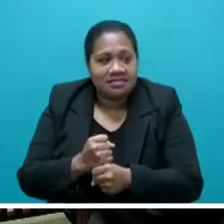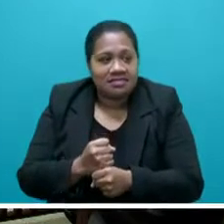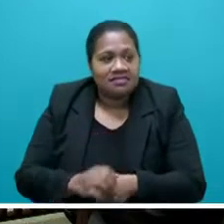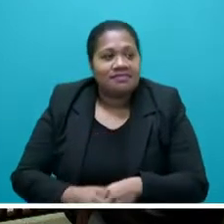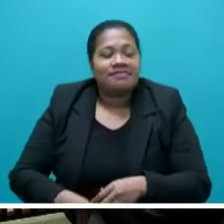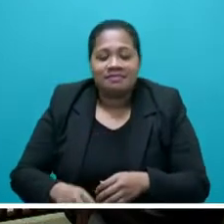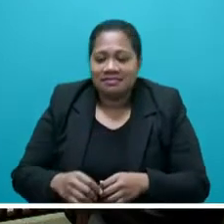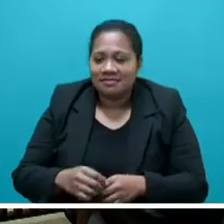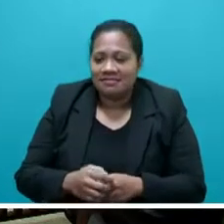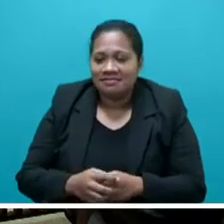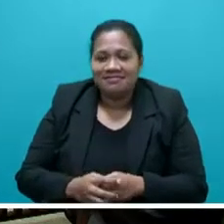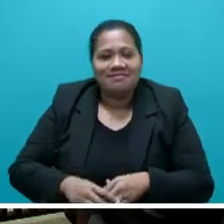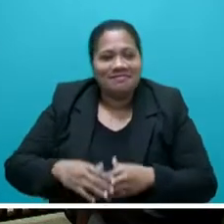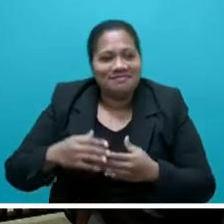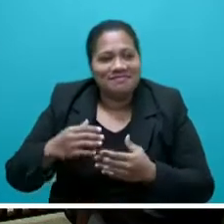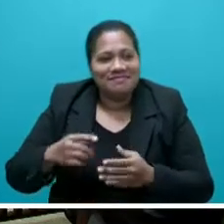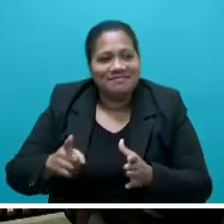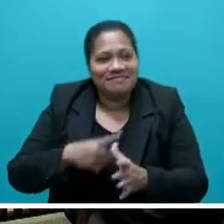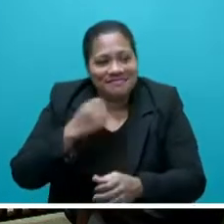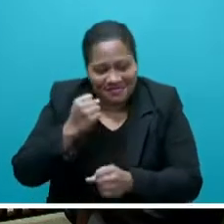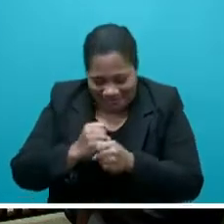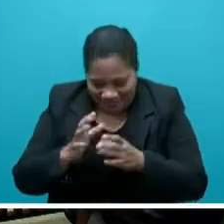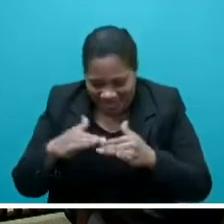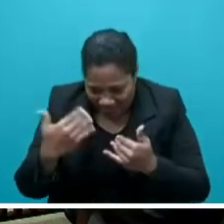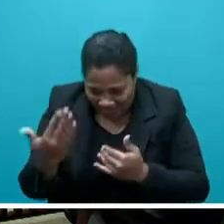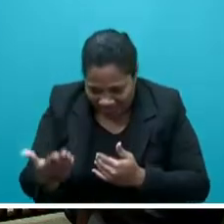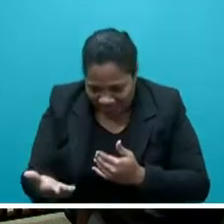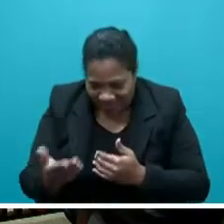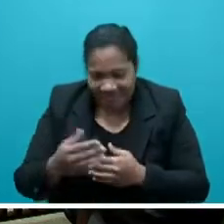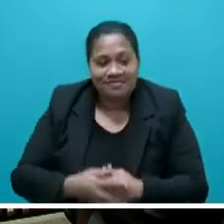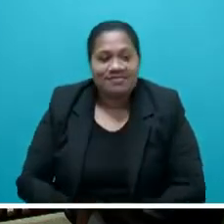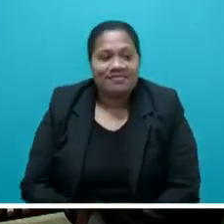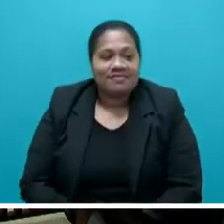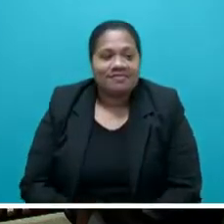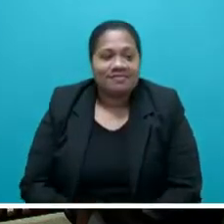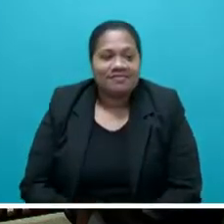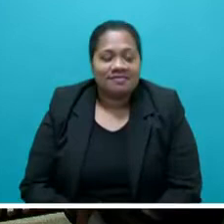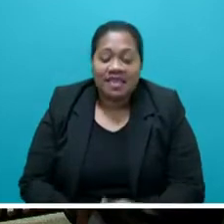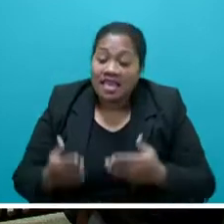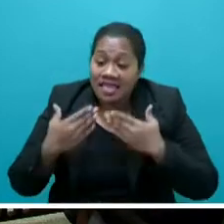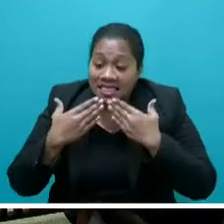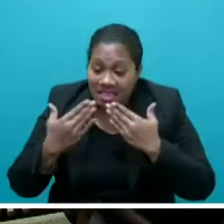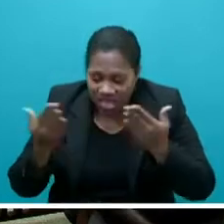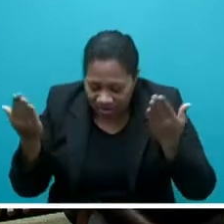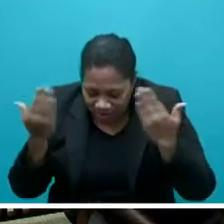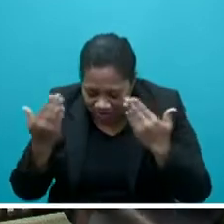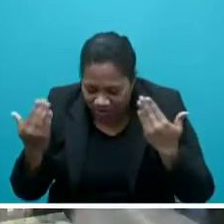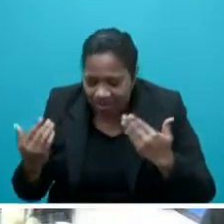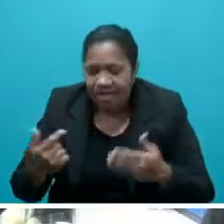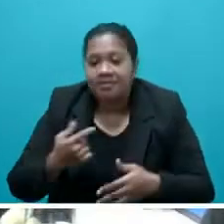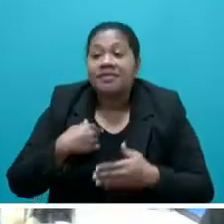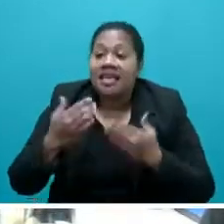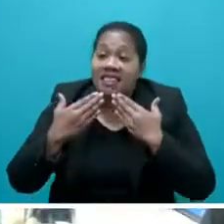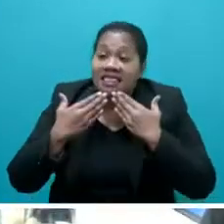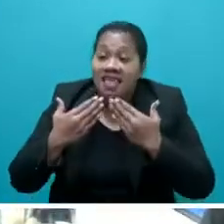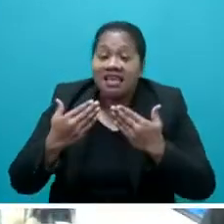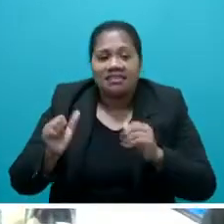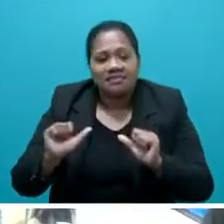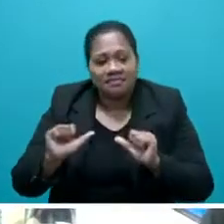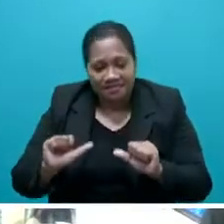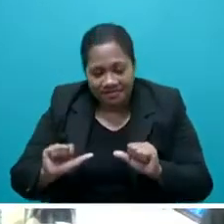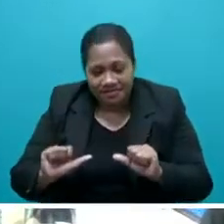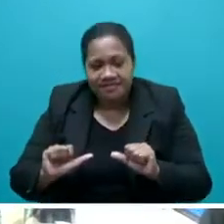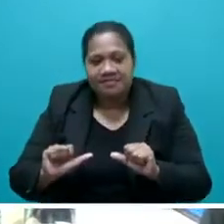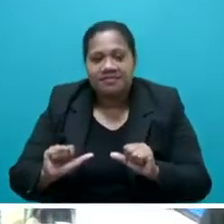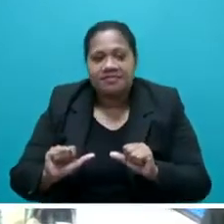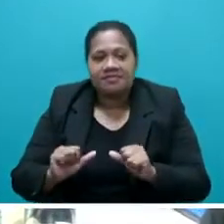Aiyaz Sayed-Khaiyum. You have the floor, sir. Thank you, Mr. Speaker, sir. Mr. Speaker, sir, I thank His Excellency and